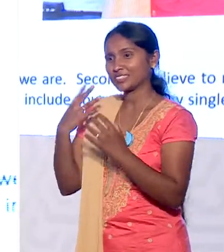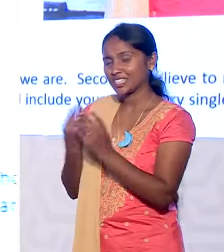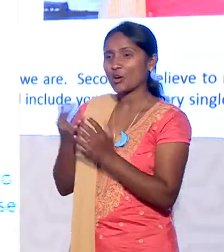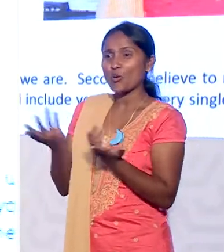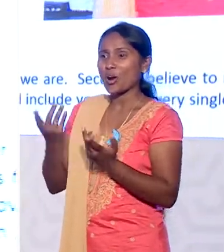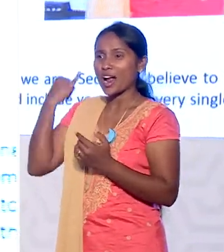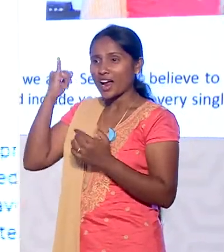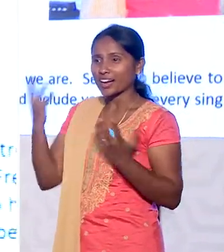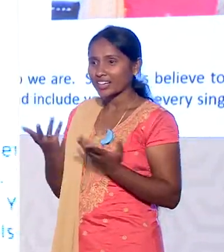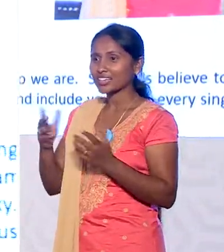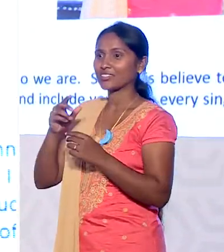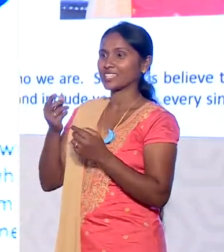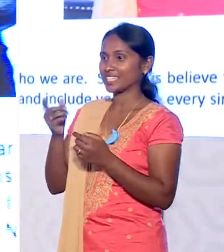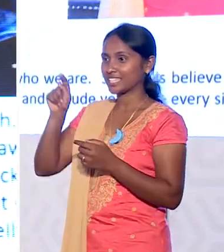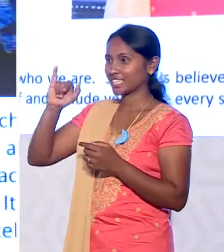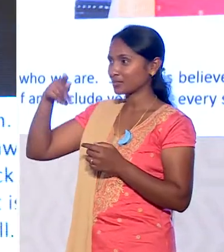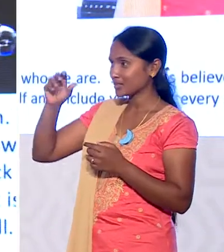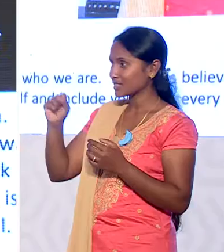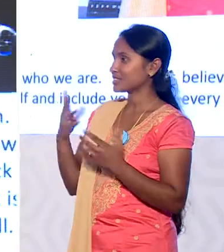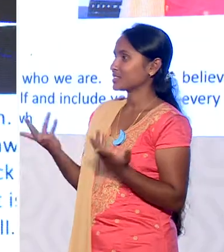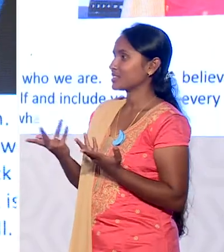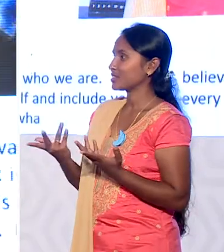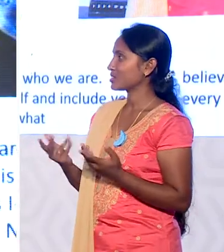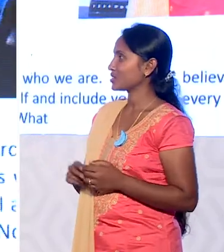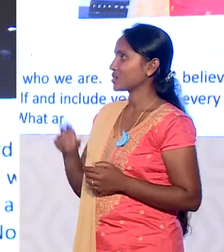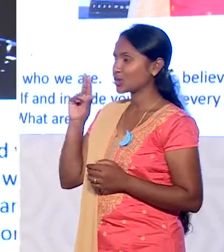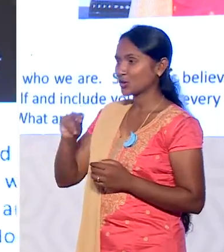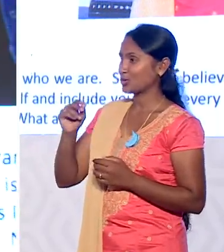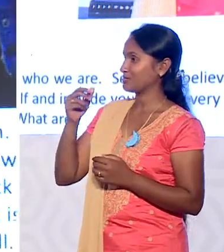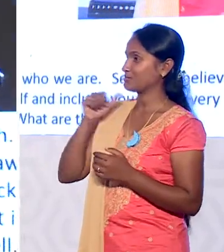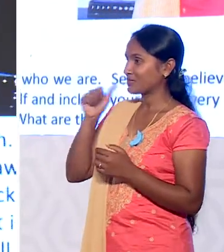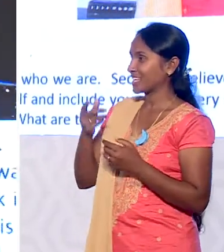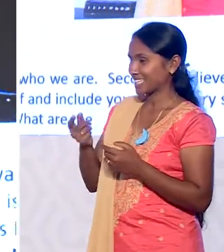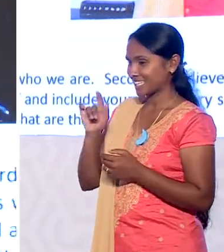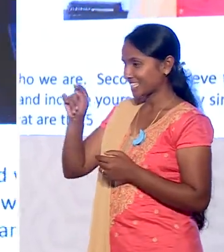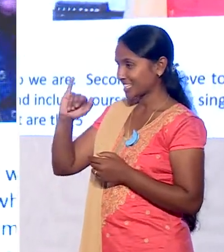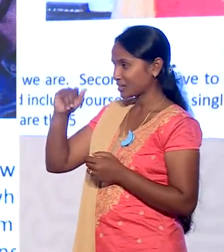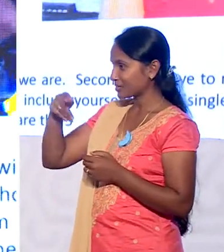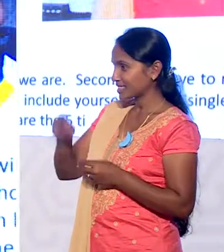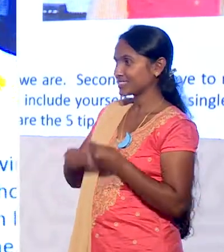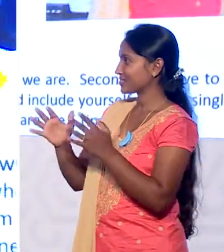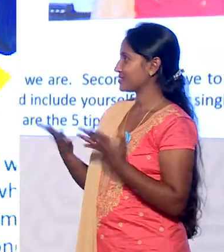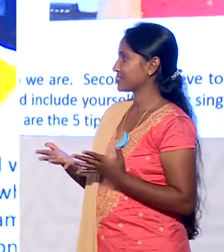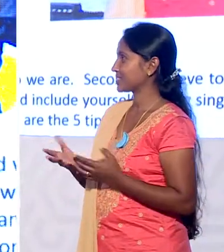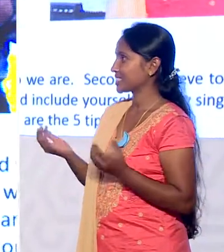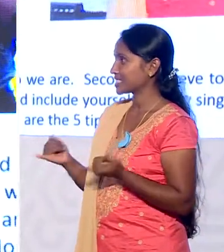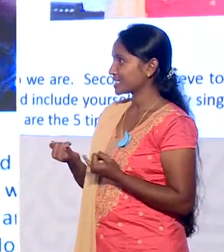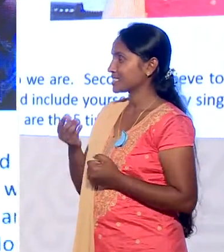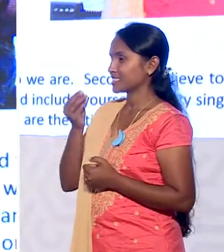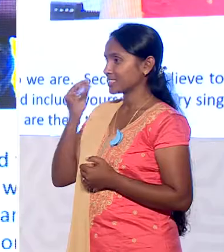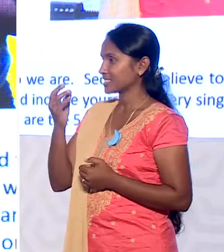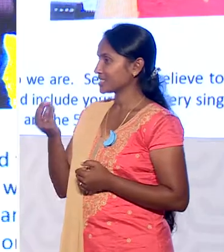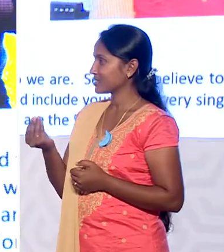What are the top five tips? There's no top five tip, and it's not rocket science. It's simply, I will treat